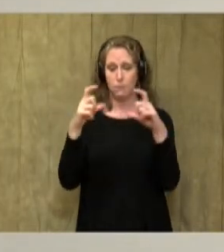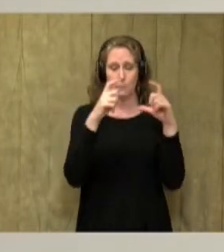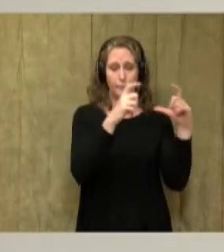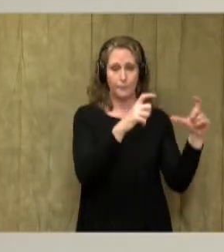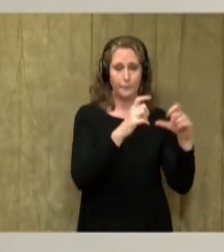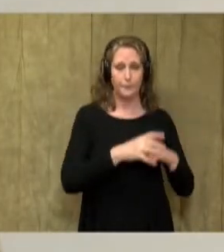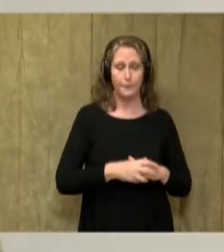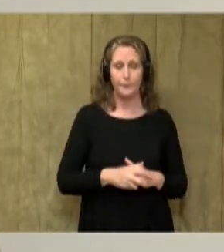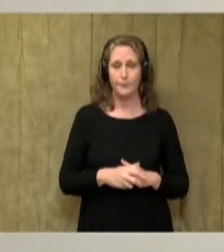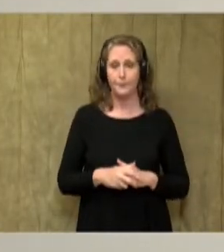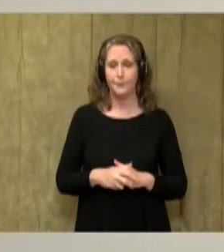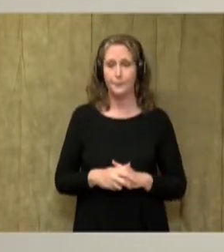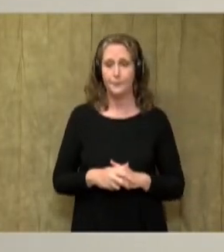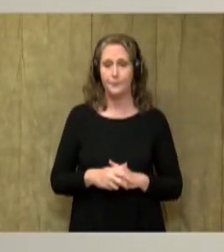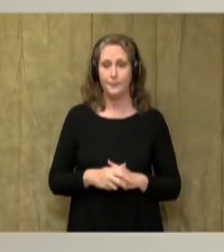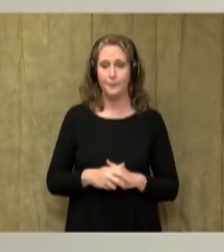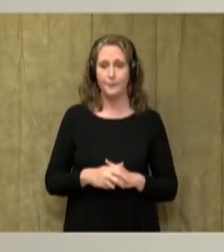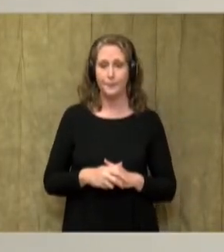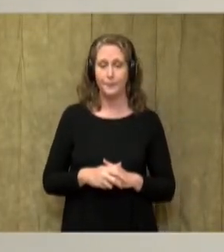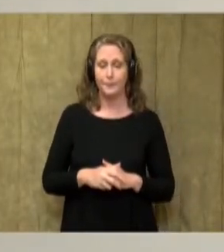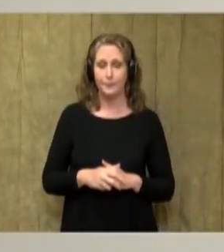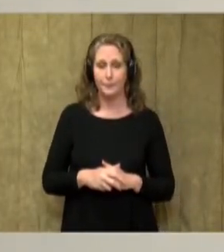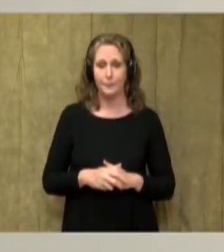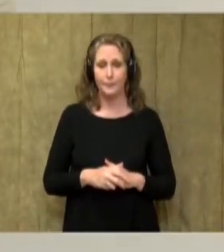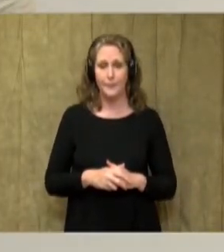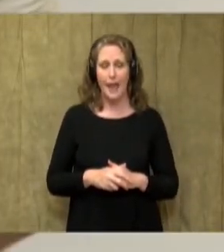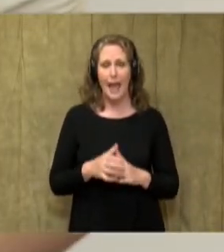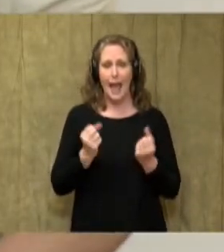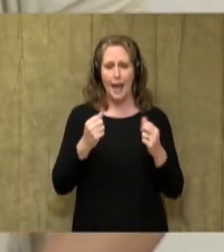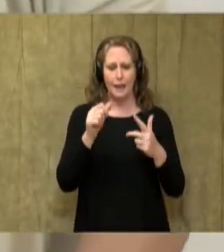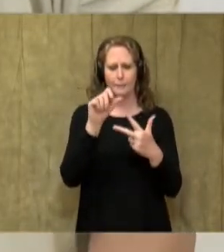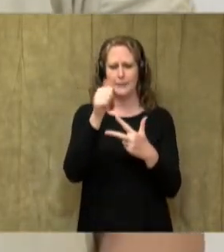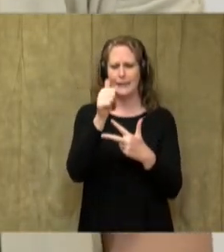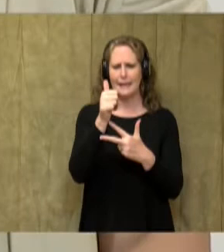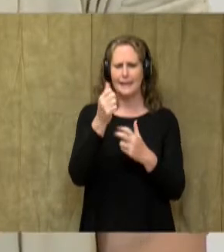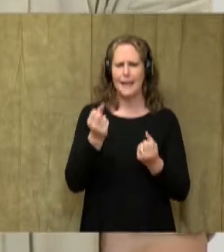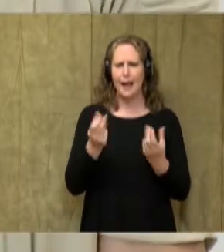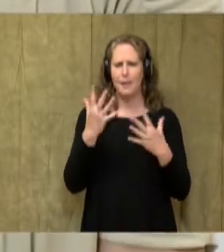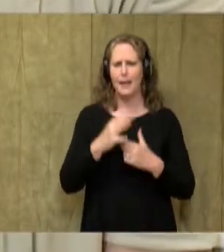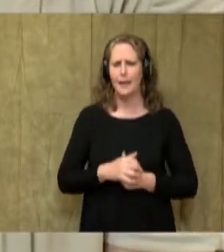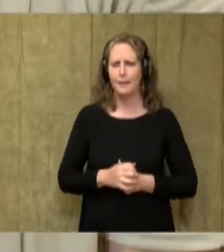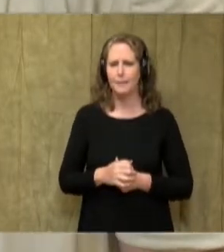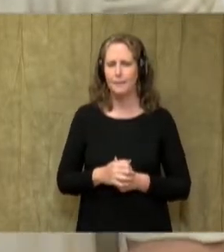All right, good. There are 3 hundreds. How many tens do we need?